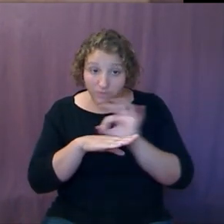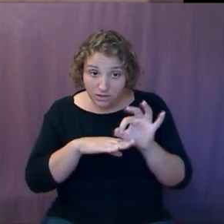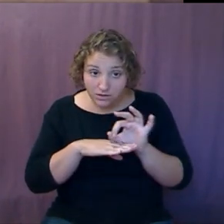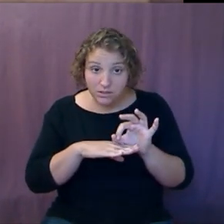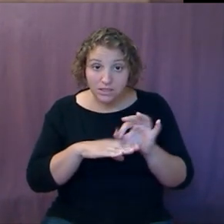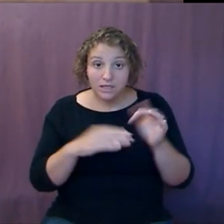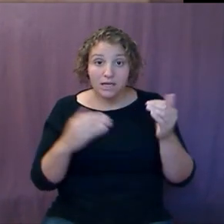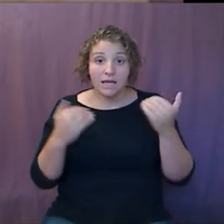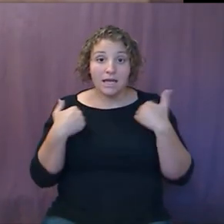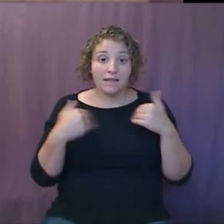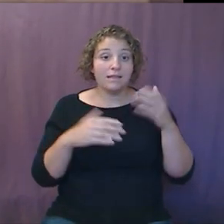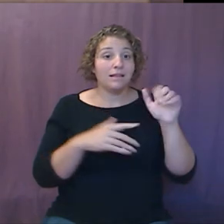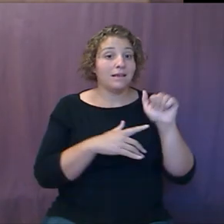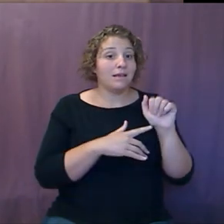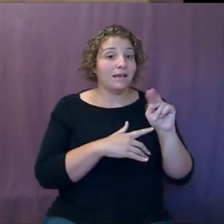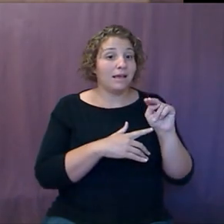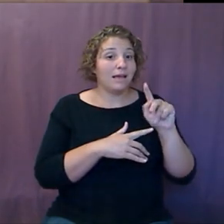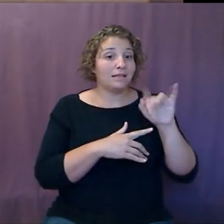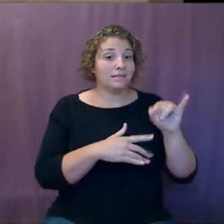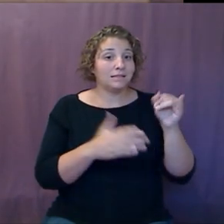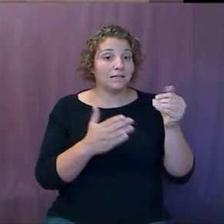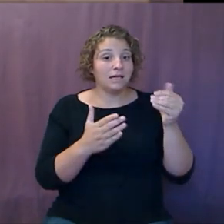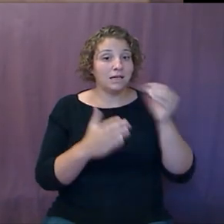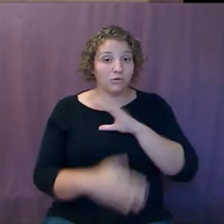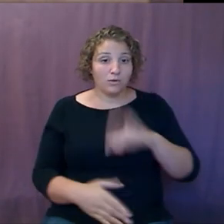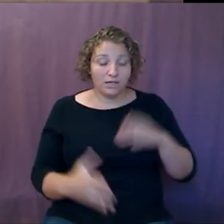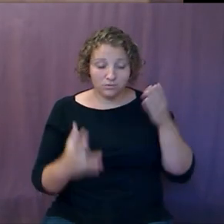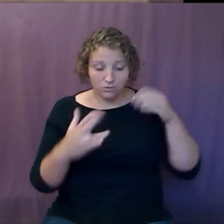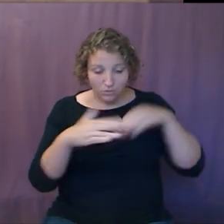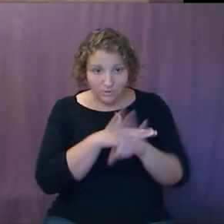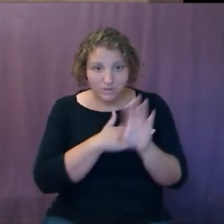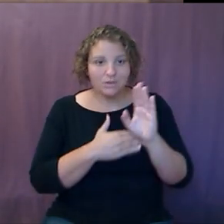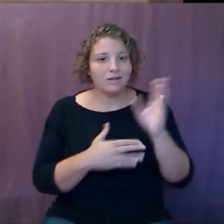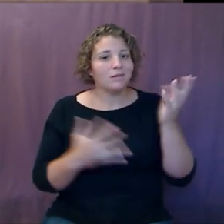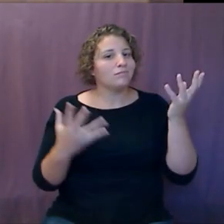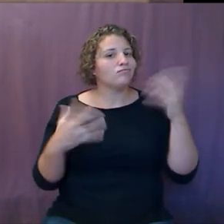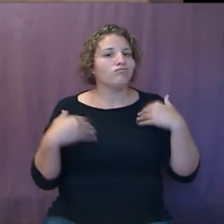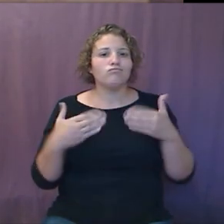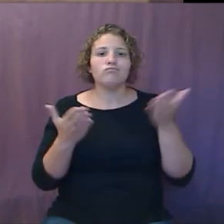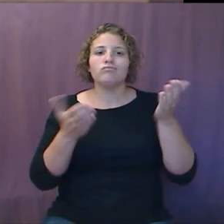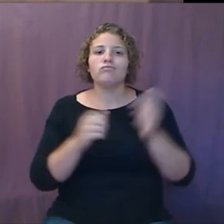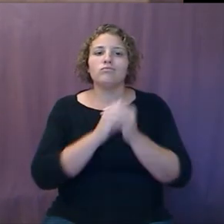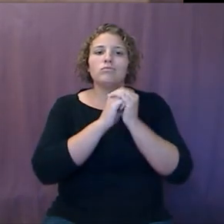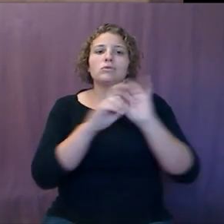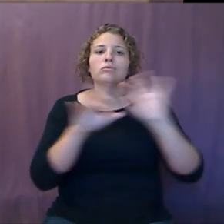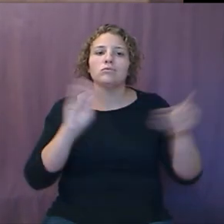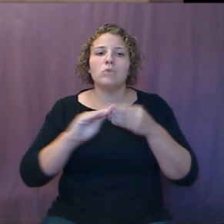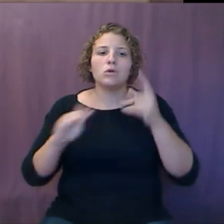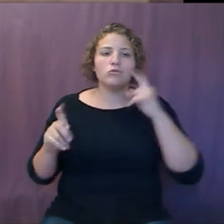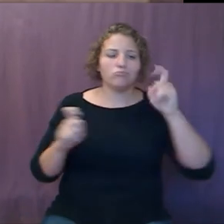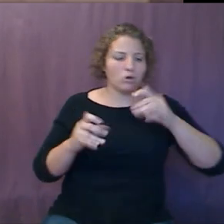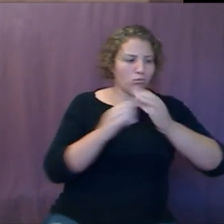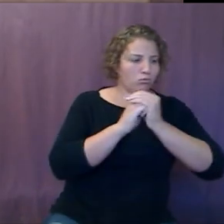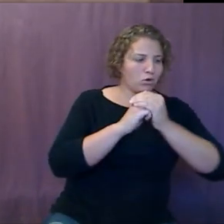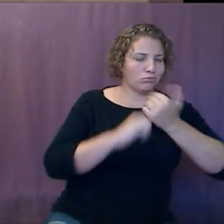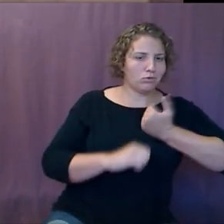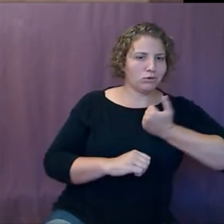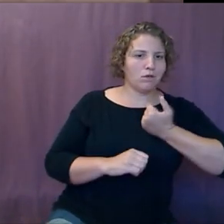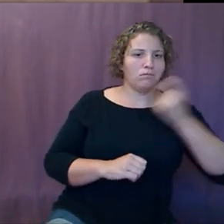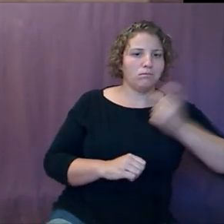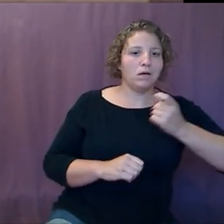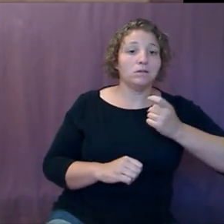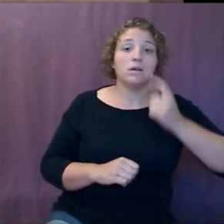antichrist goes in shuts down the worship demands to be worshipped as god himself and then begins to roll out essentially